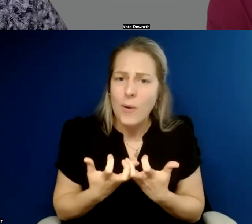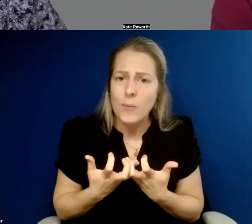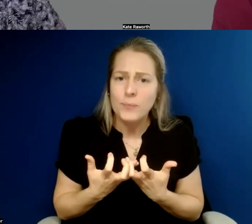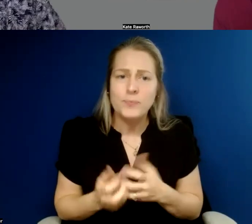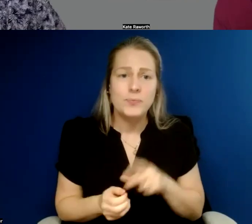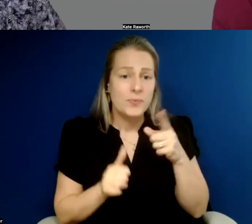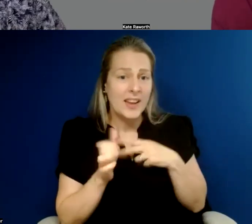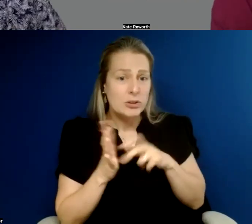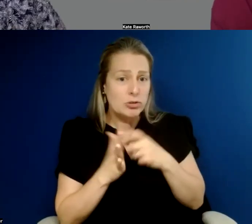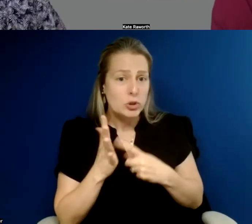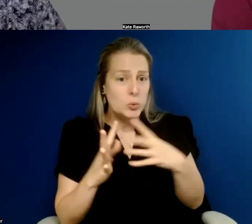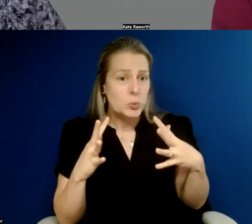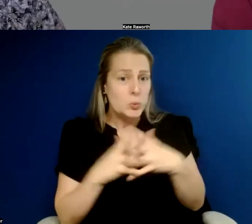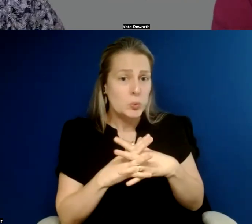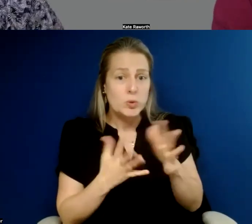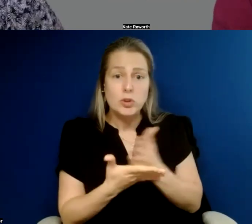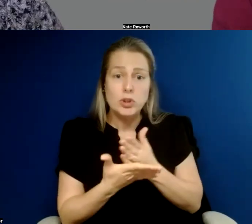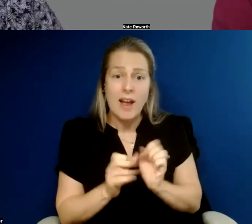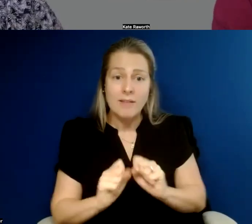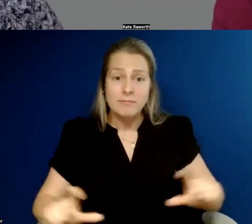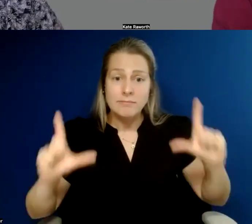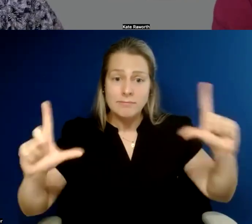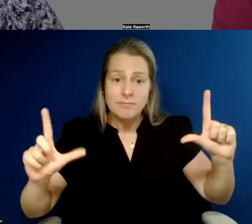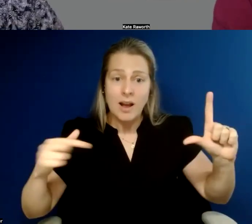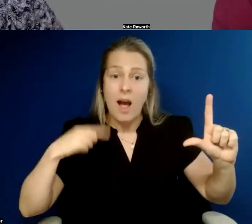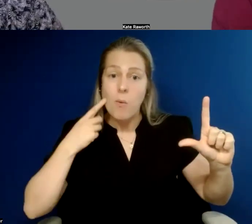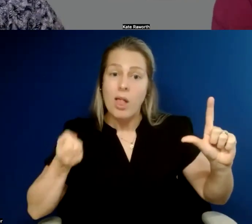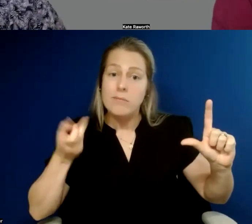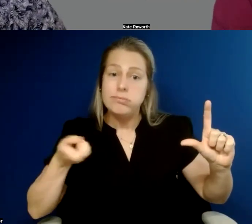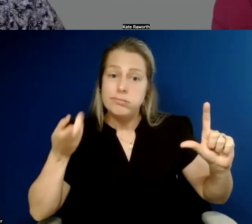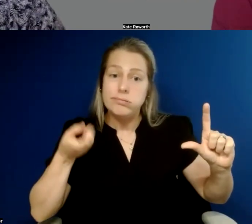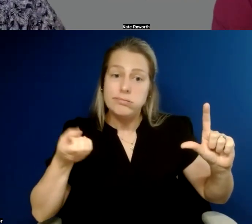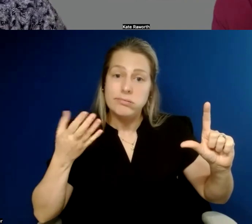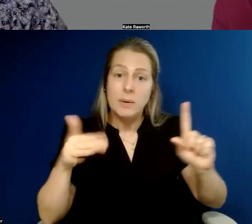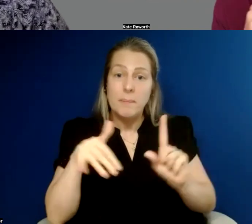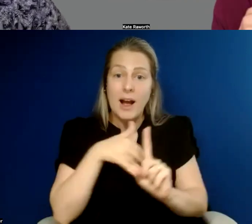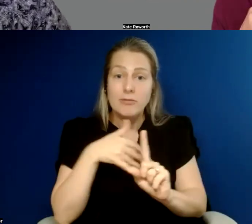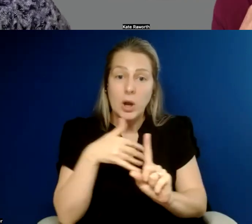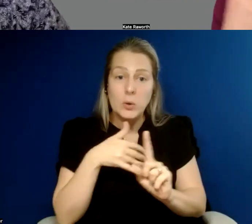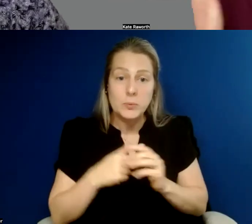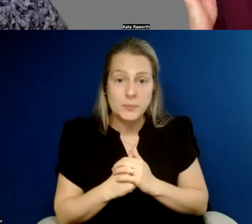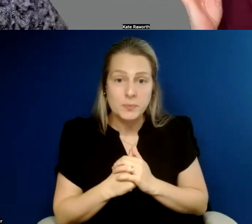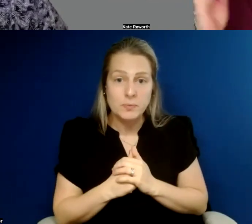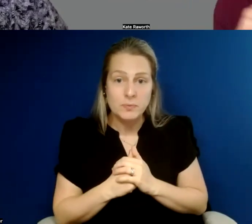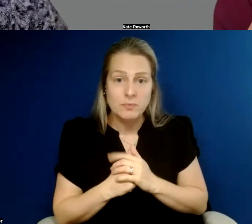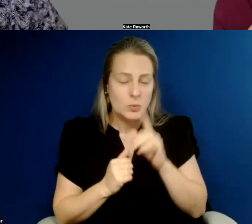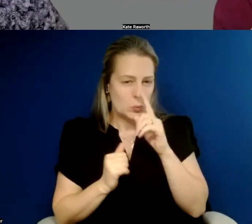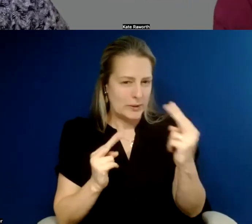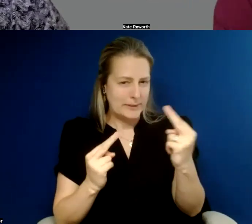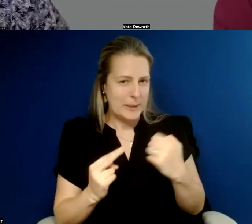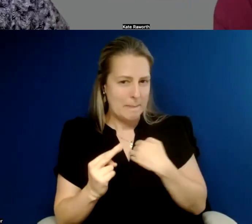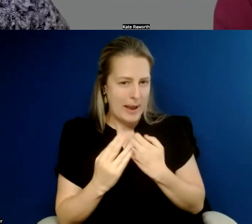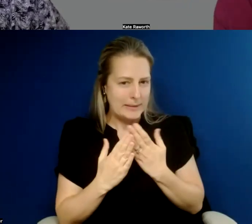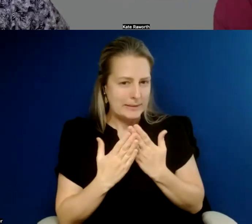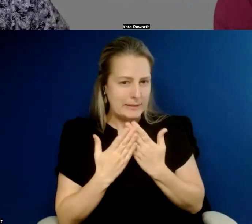screen, and I will tell us a little bit of a backstory. And as he does that, I've got you can't see my study, but it's full of